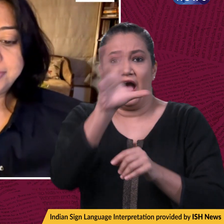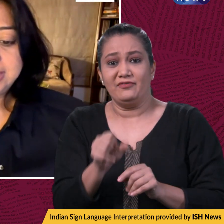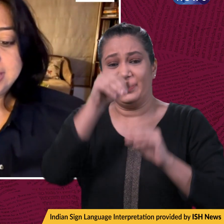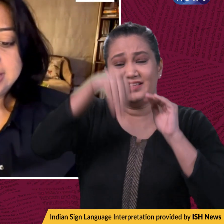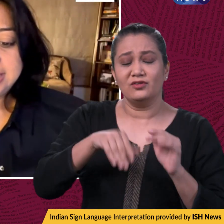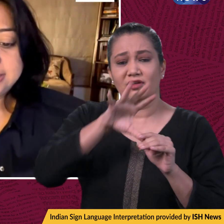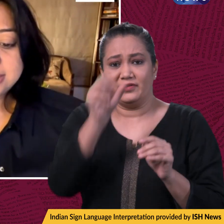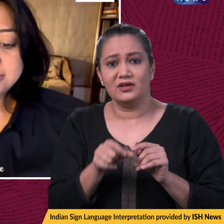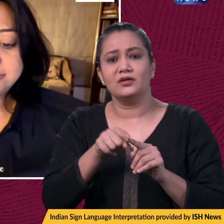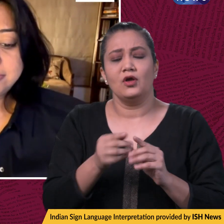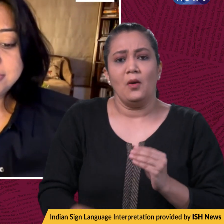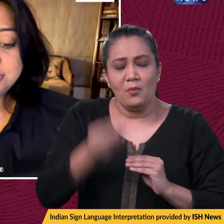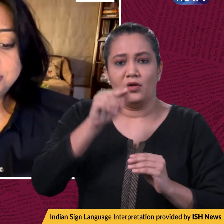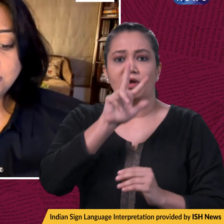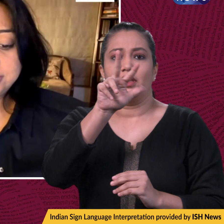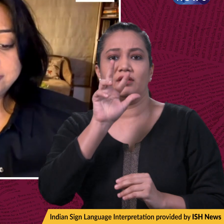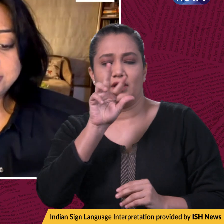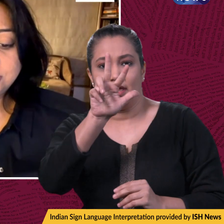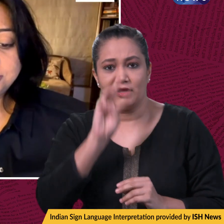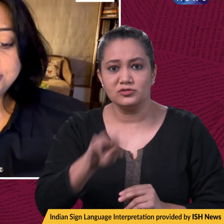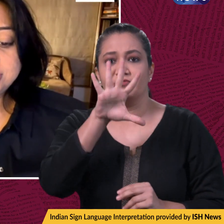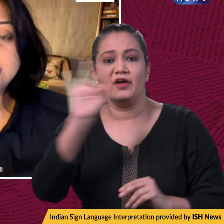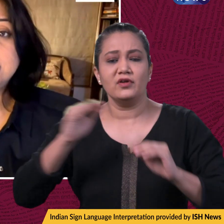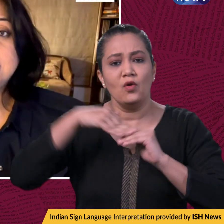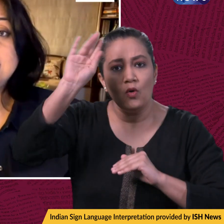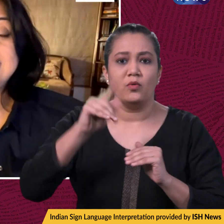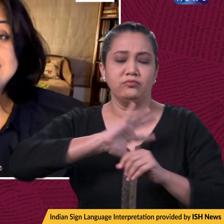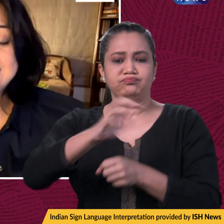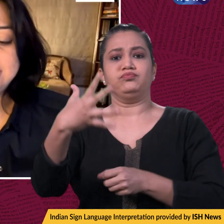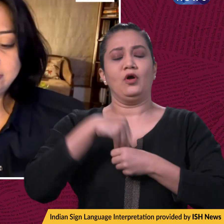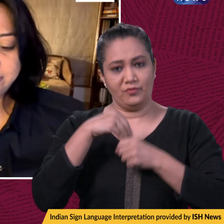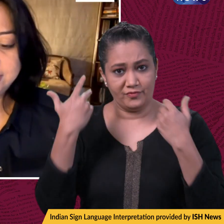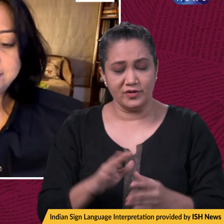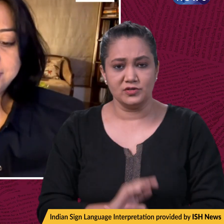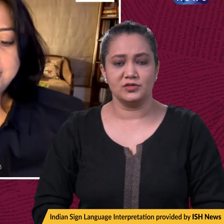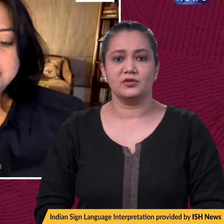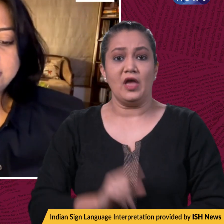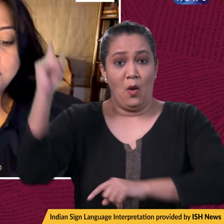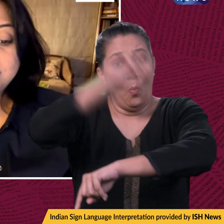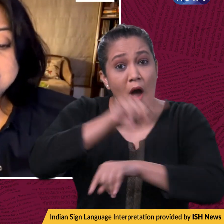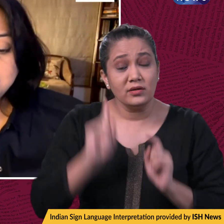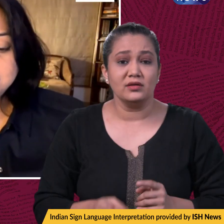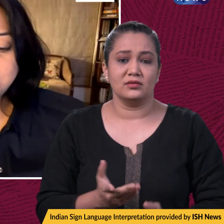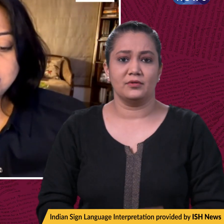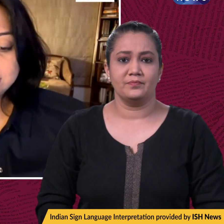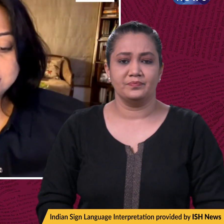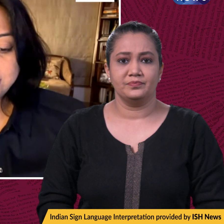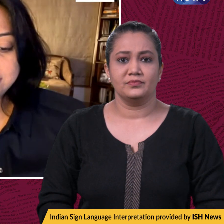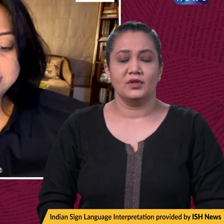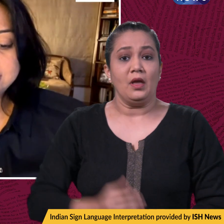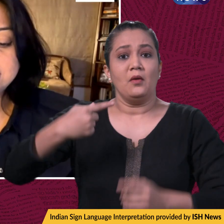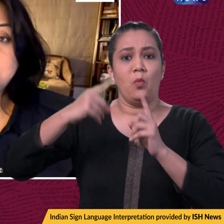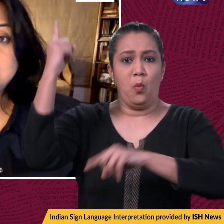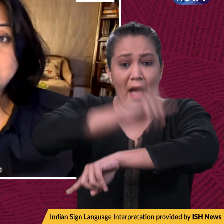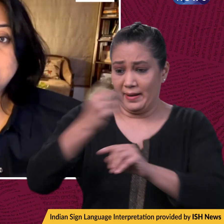Africa. 8,500 new COVID infections were registered in a daily figure. This is almost double the